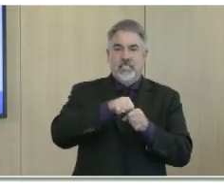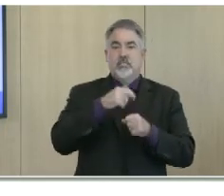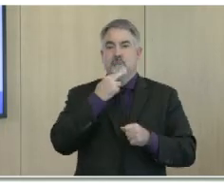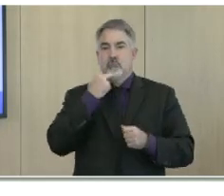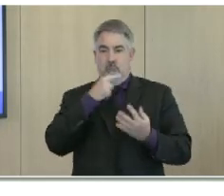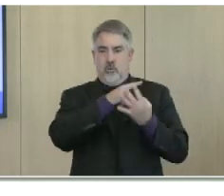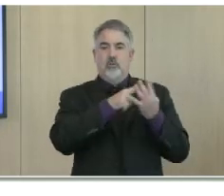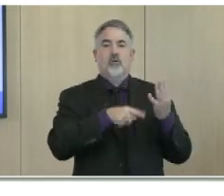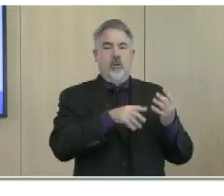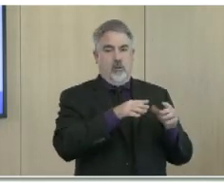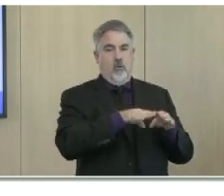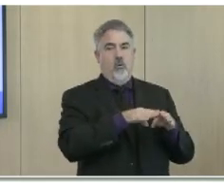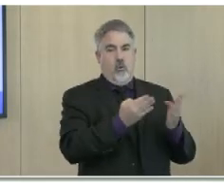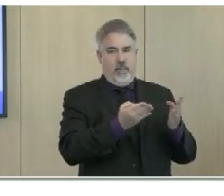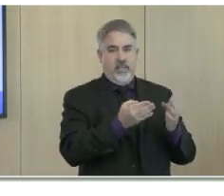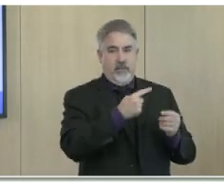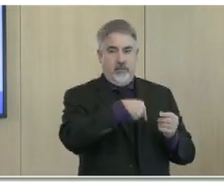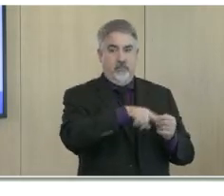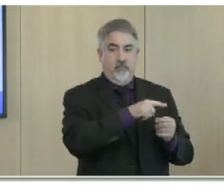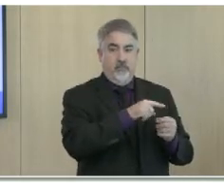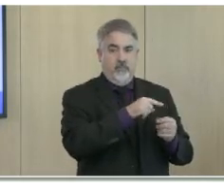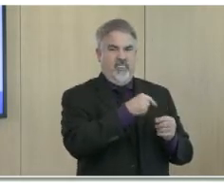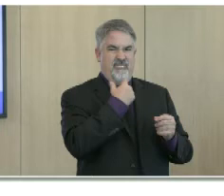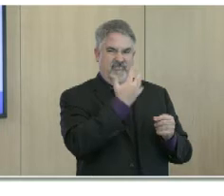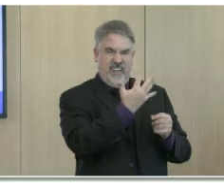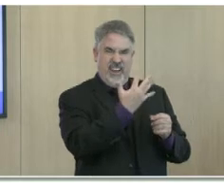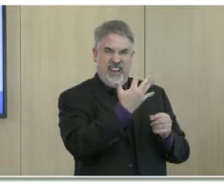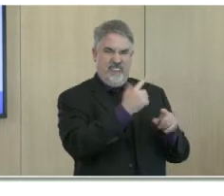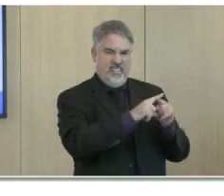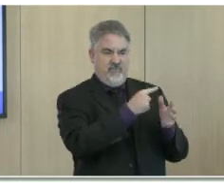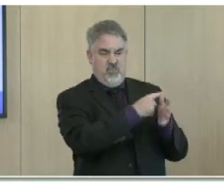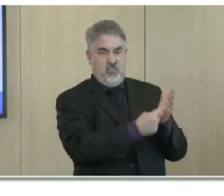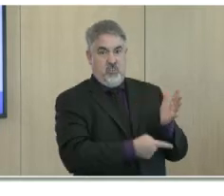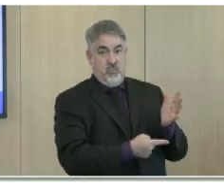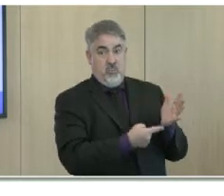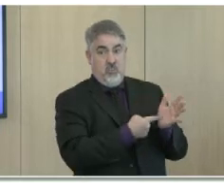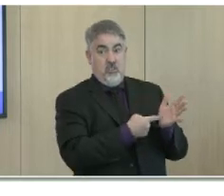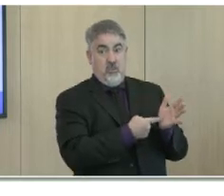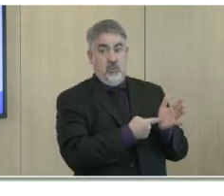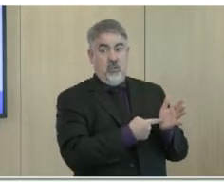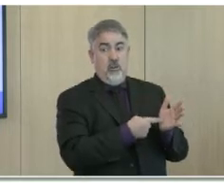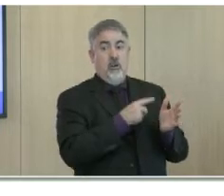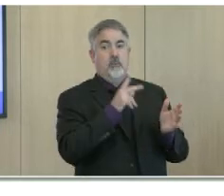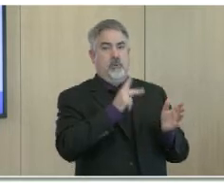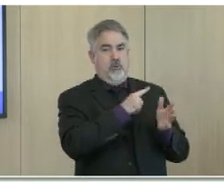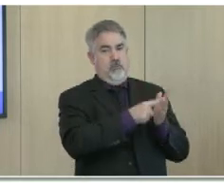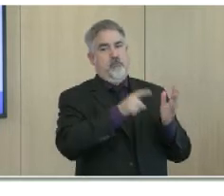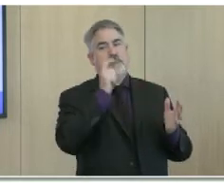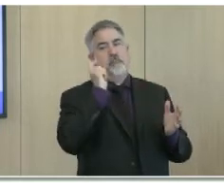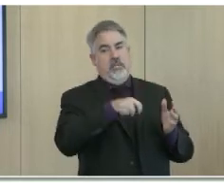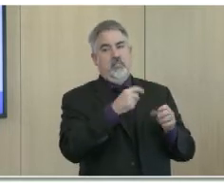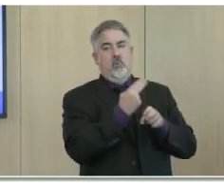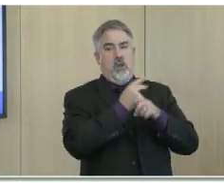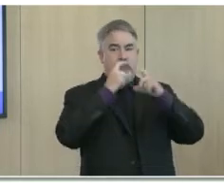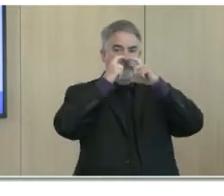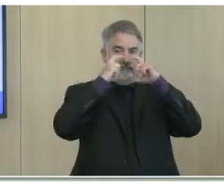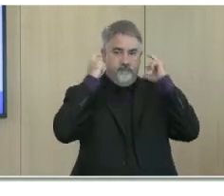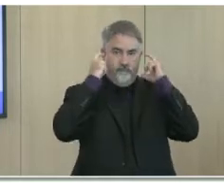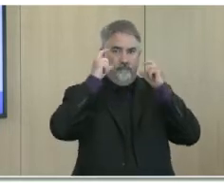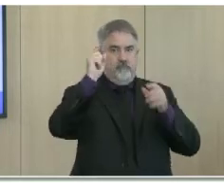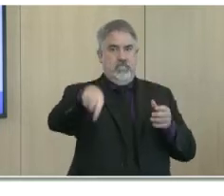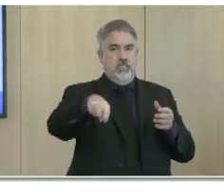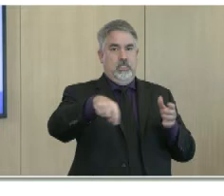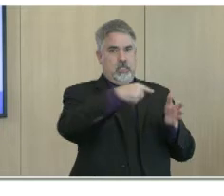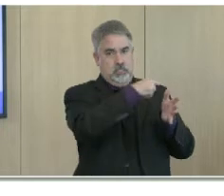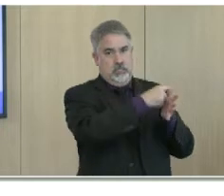employees of these 5 facilities, those folks shall wear a face covering while they are at